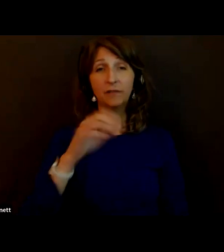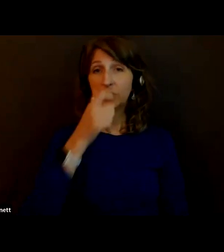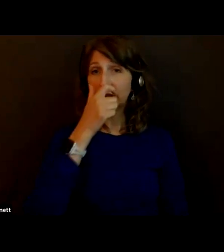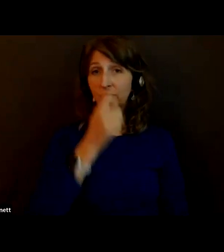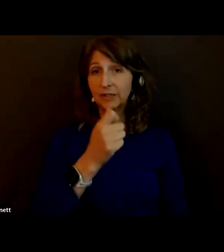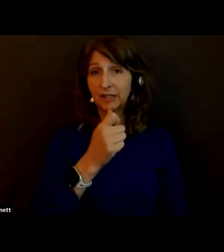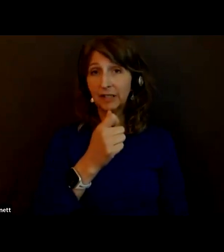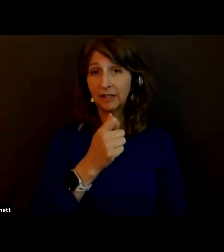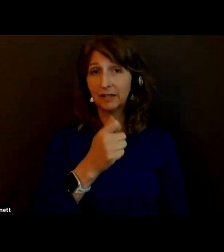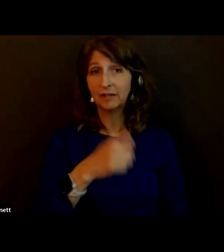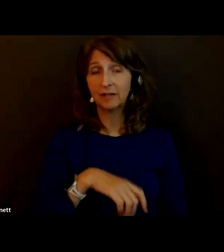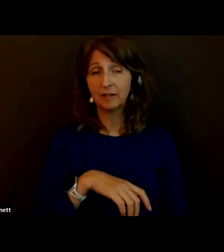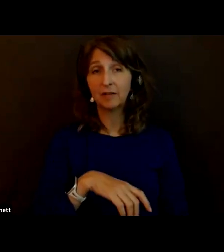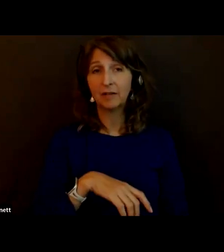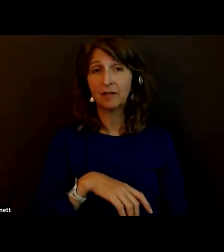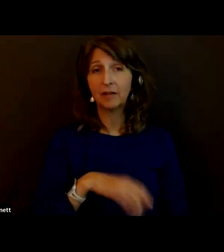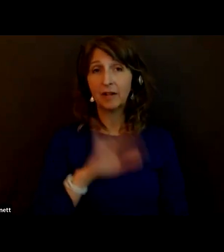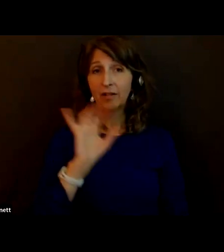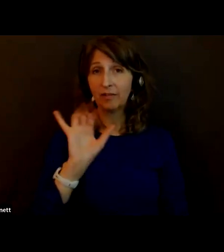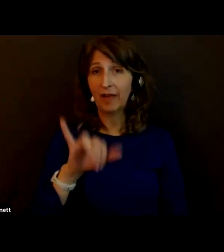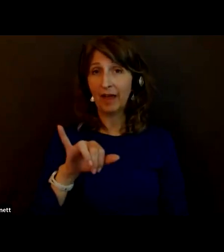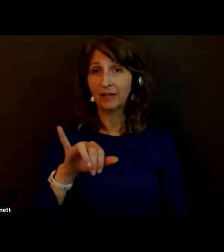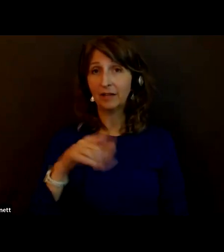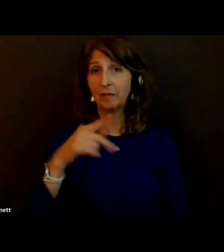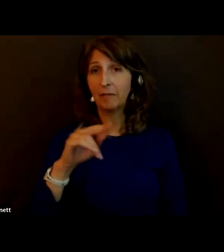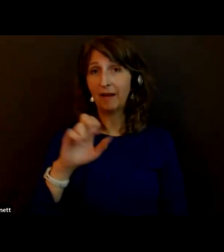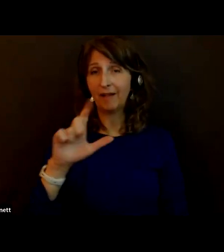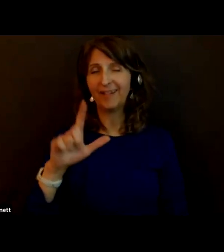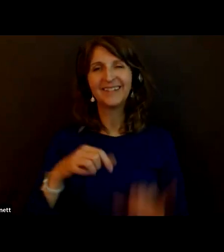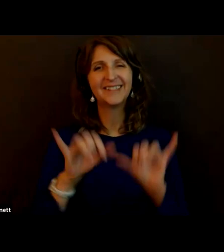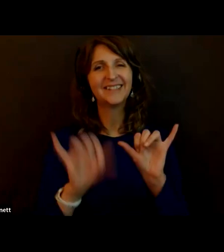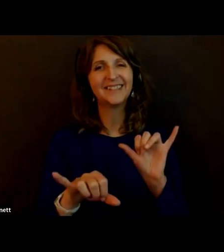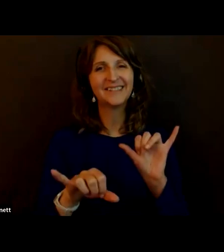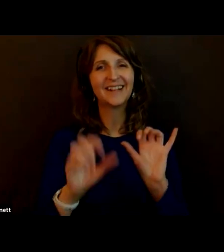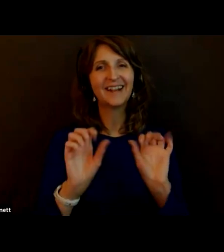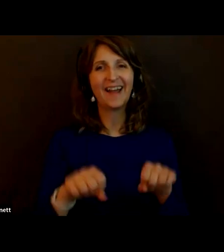in hearing that panel speak, please stick around. See you then.